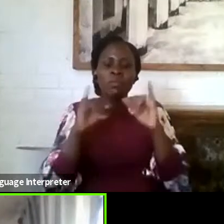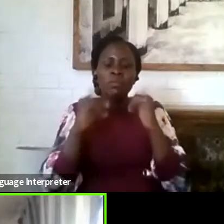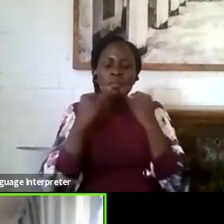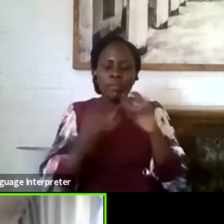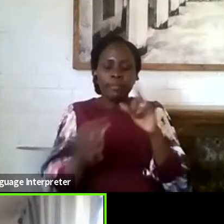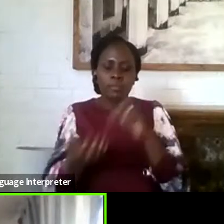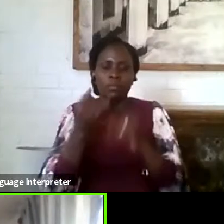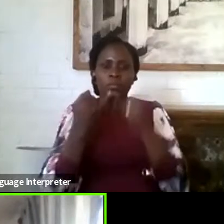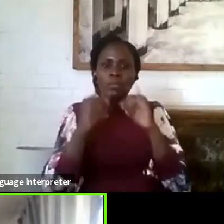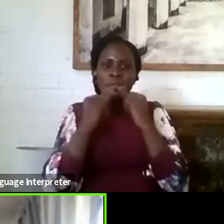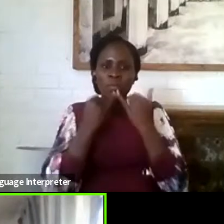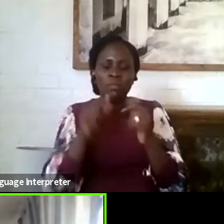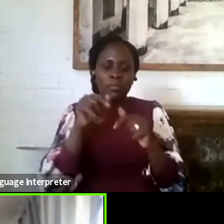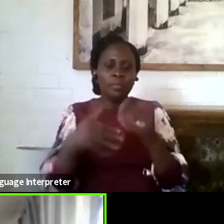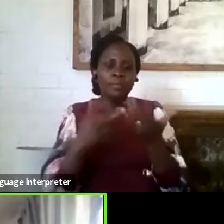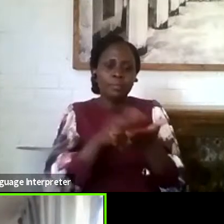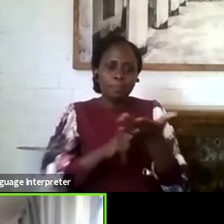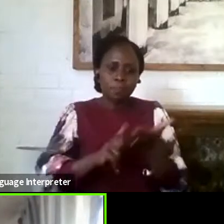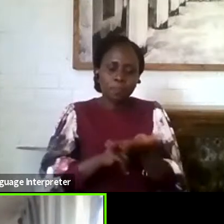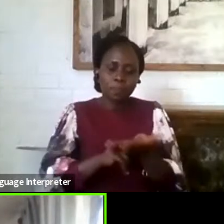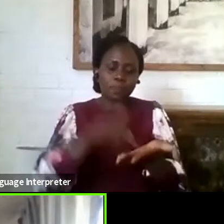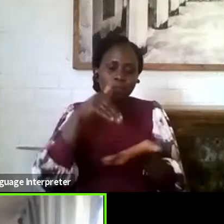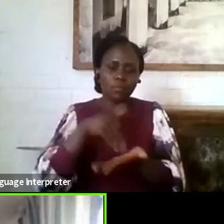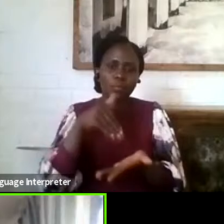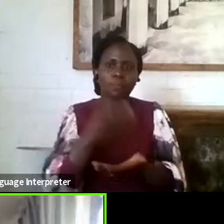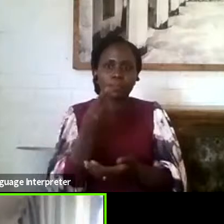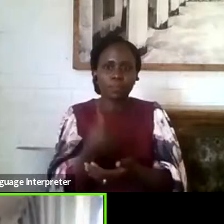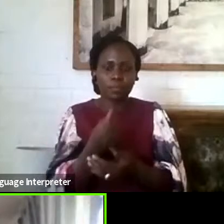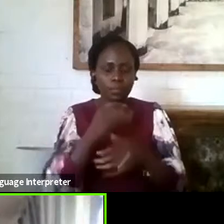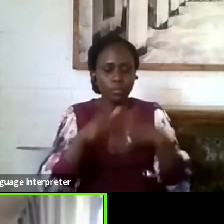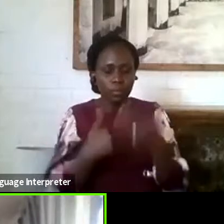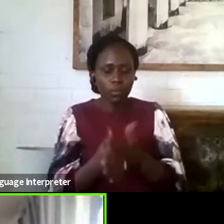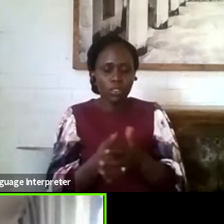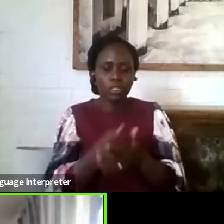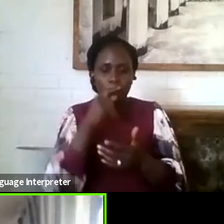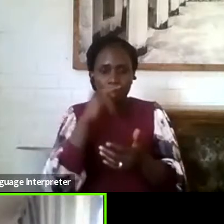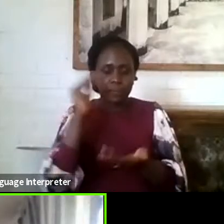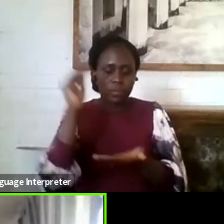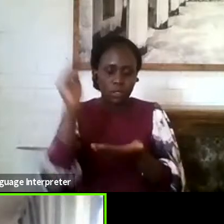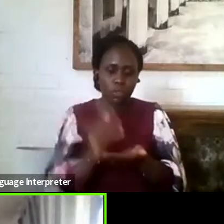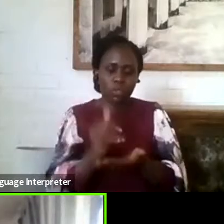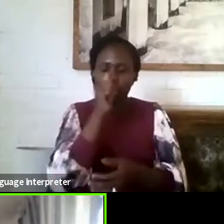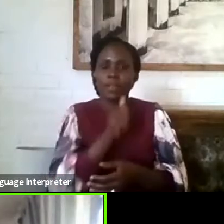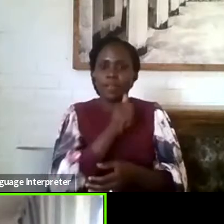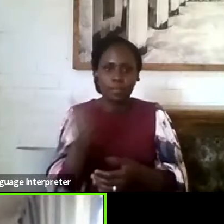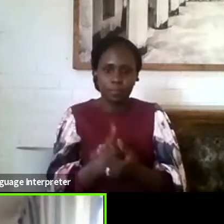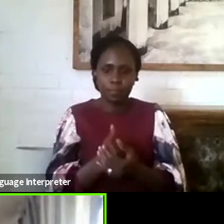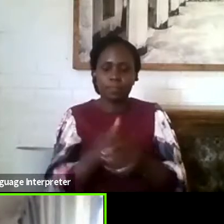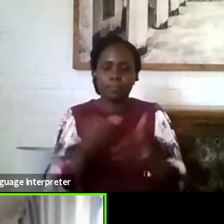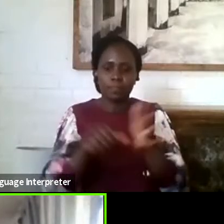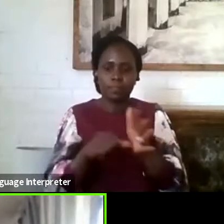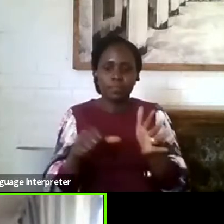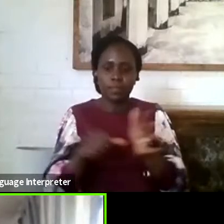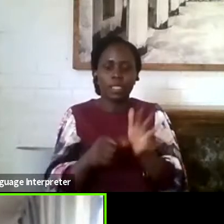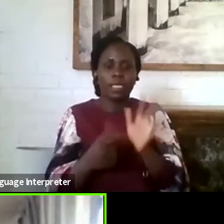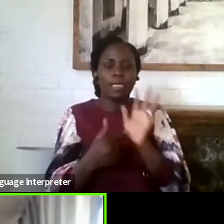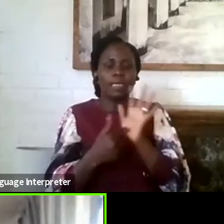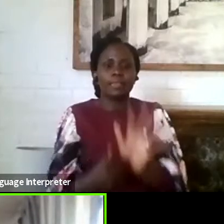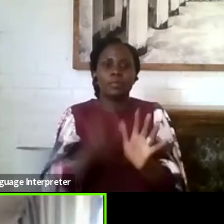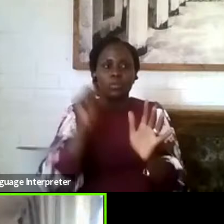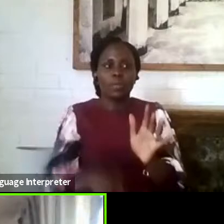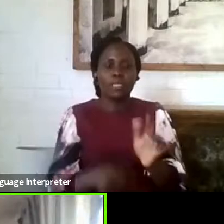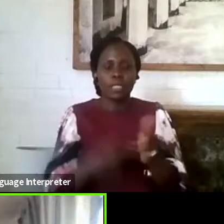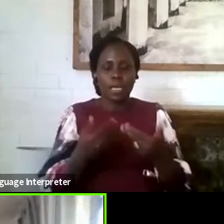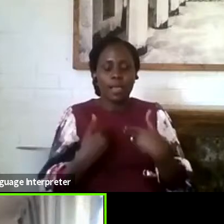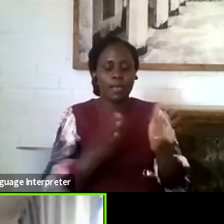minimal amount of data reduces any sort of privacy risk. As such, states should only have access to what